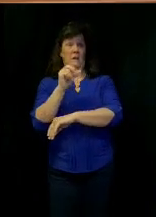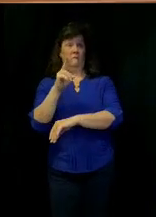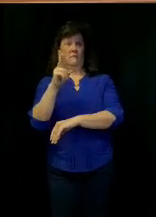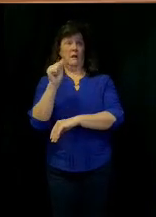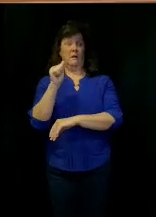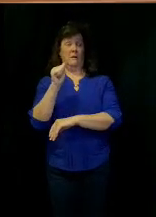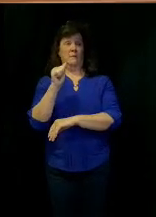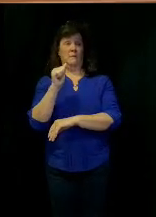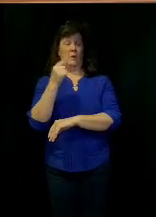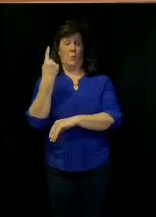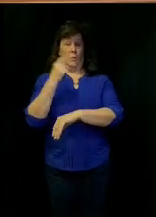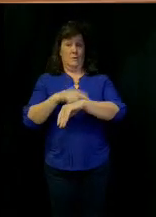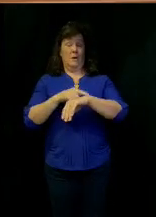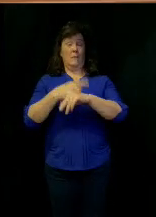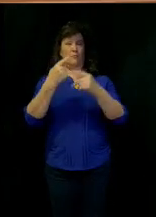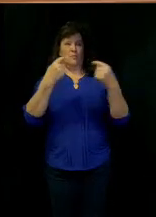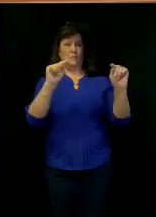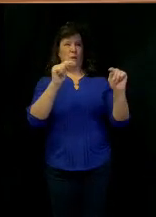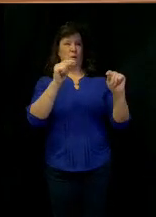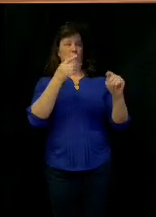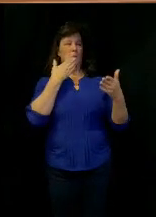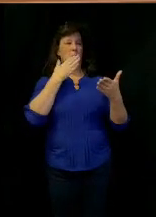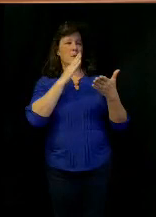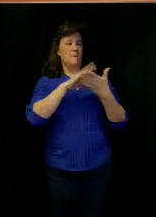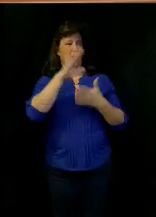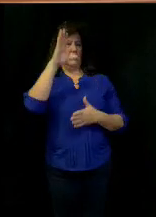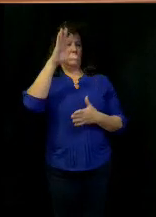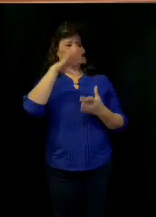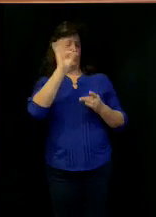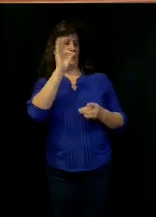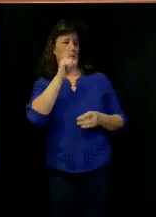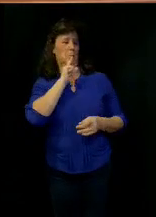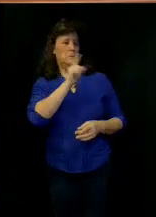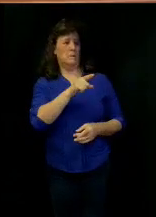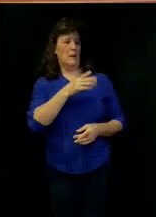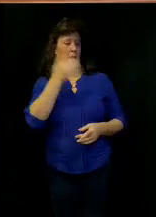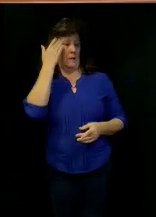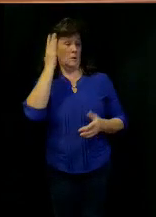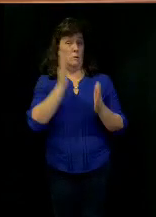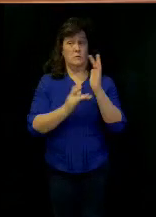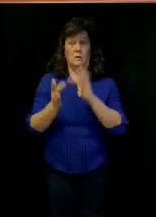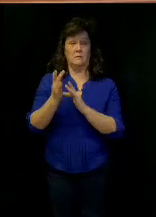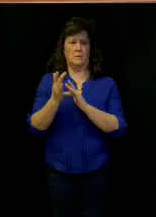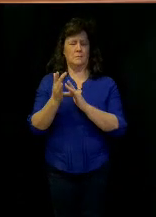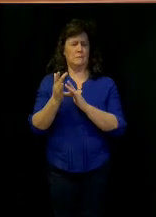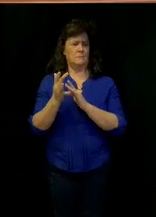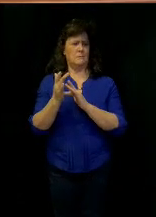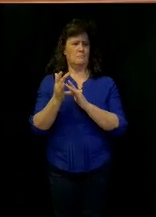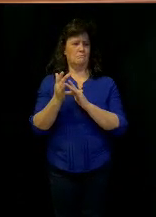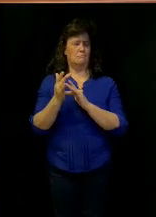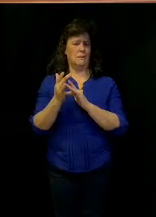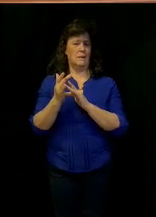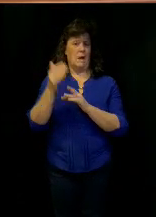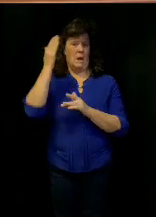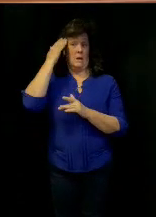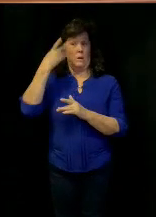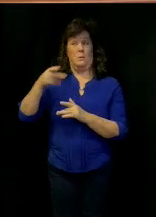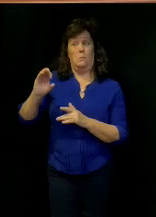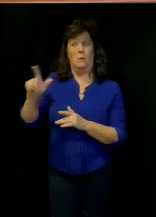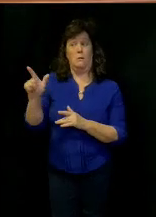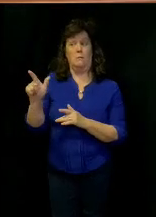when they tried it, the evil spirit replied, I know Jesus, and I know